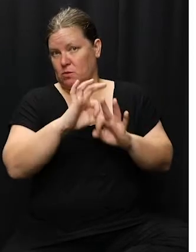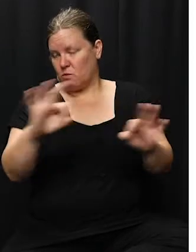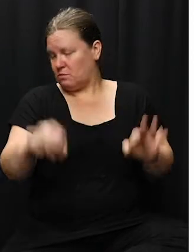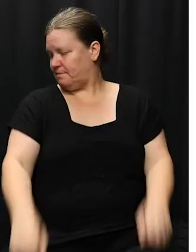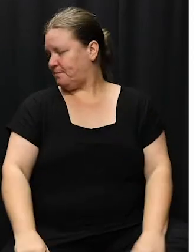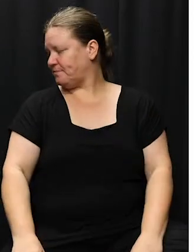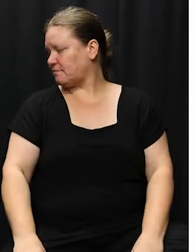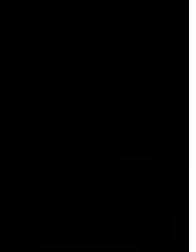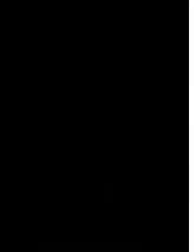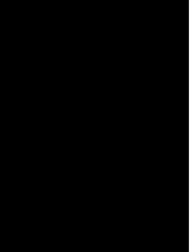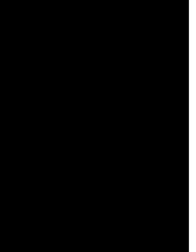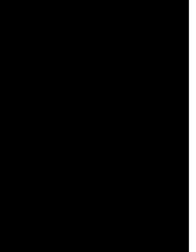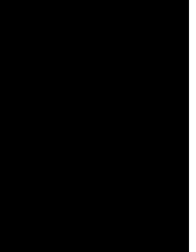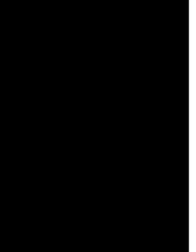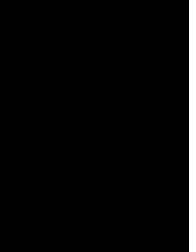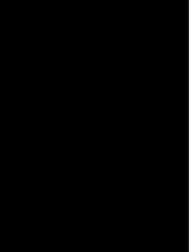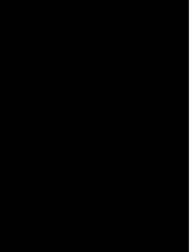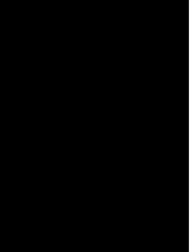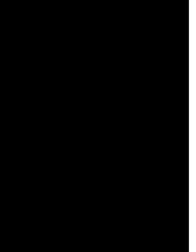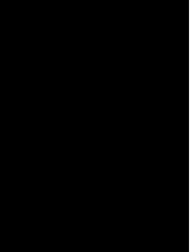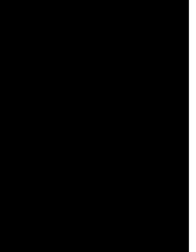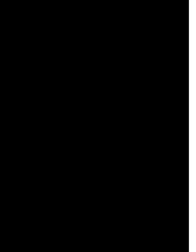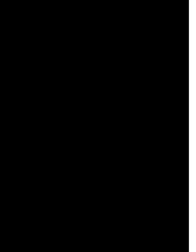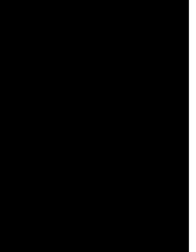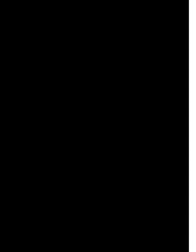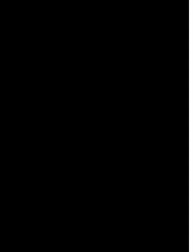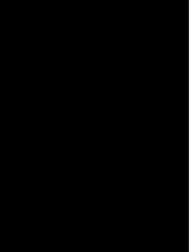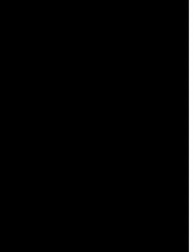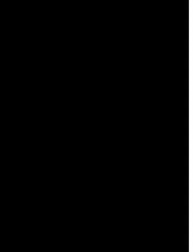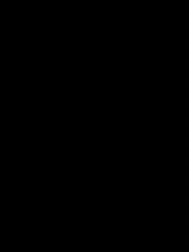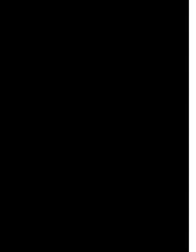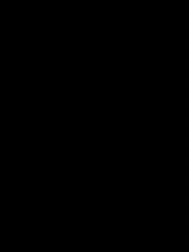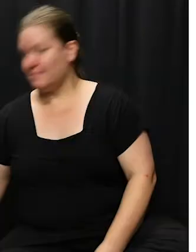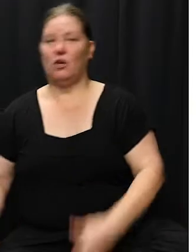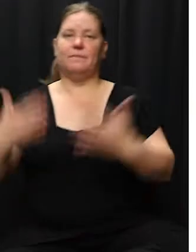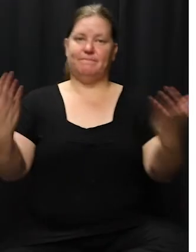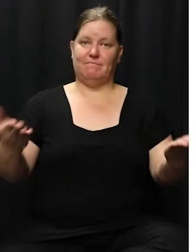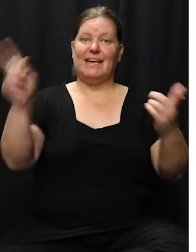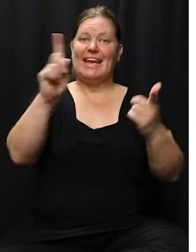might as well start with that. It's a good way to start collecting data. Maybe they'll match, maybe not. So